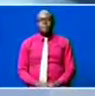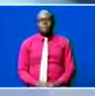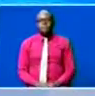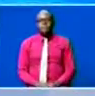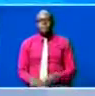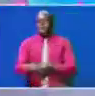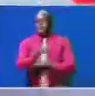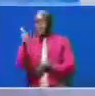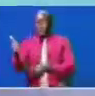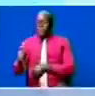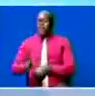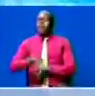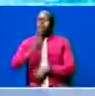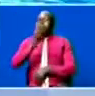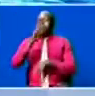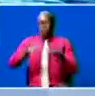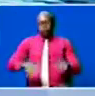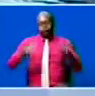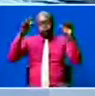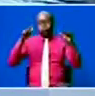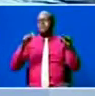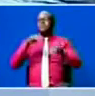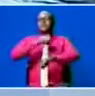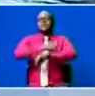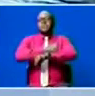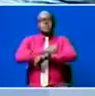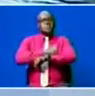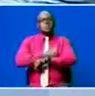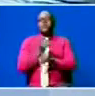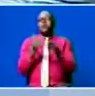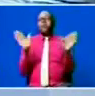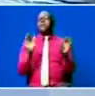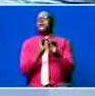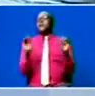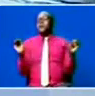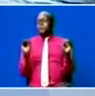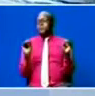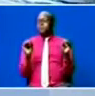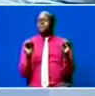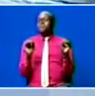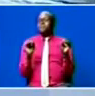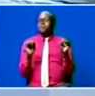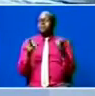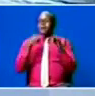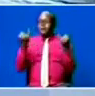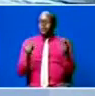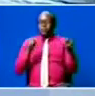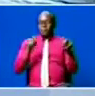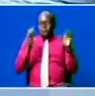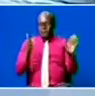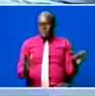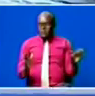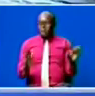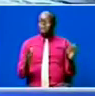In other news, floods in the county of Baringo have pushed school opening to unknown dates. Institution administrators now dare